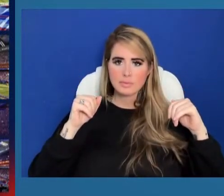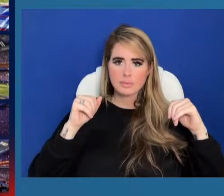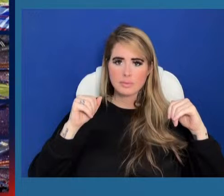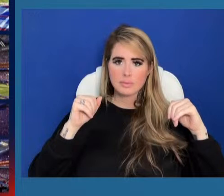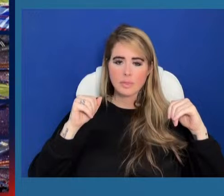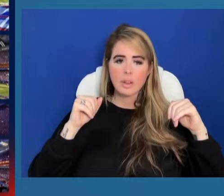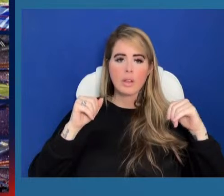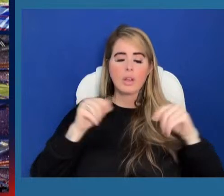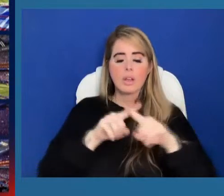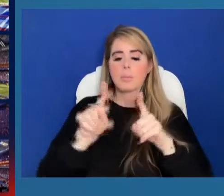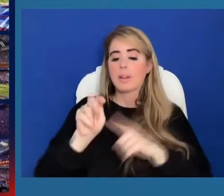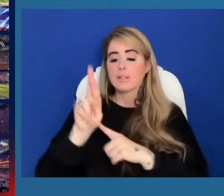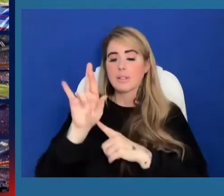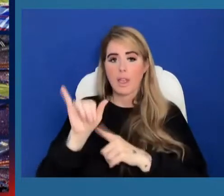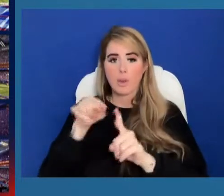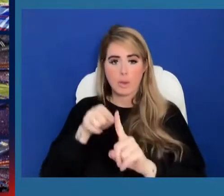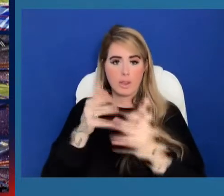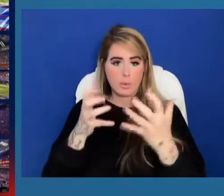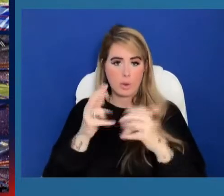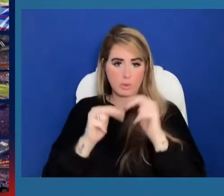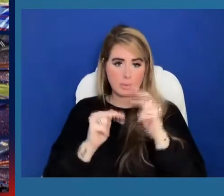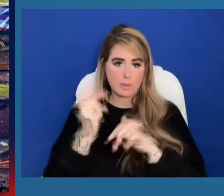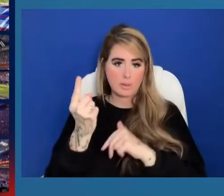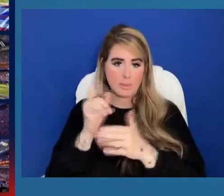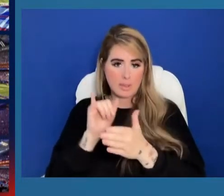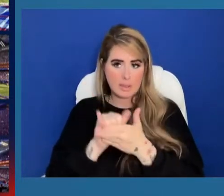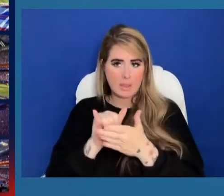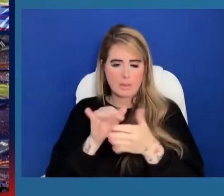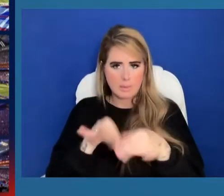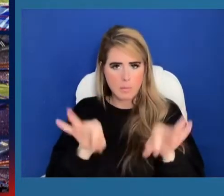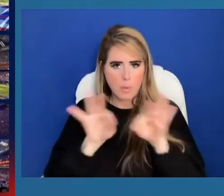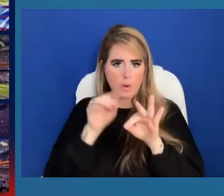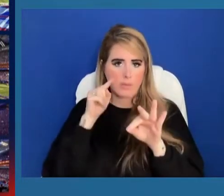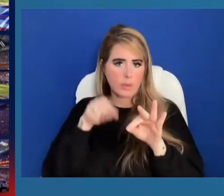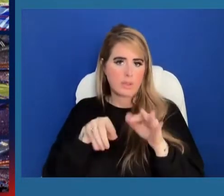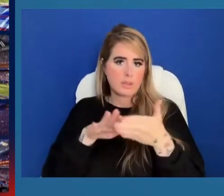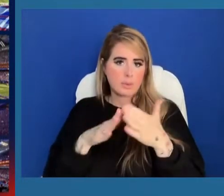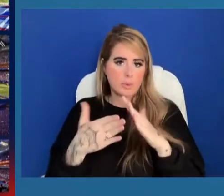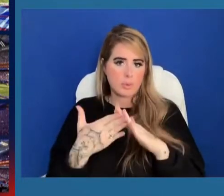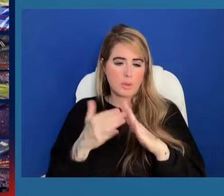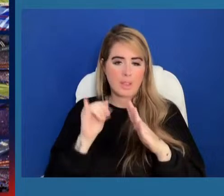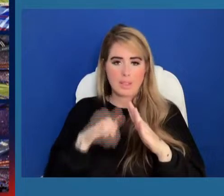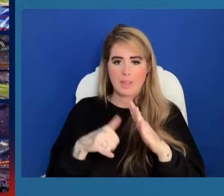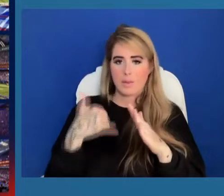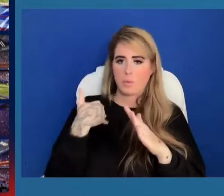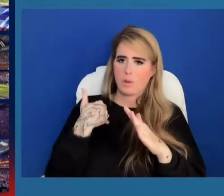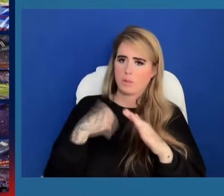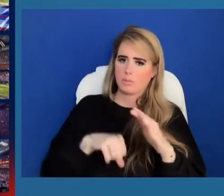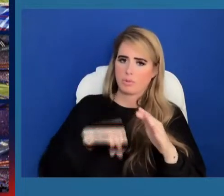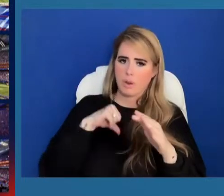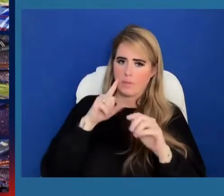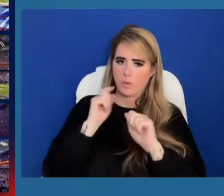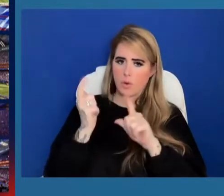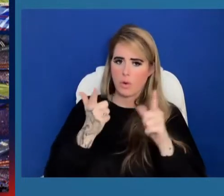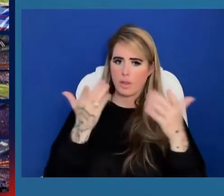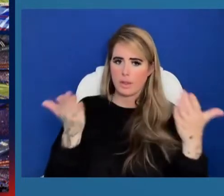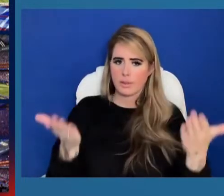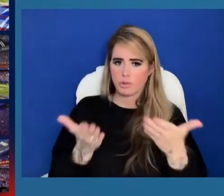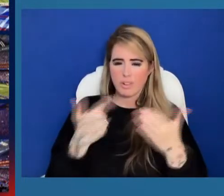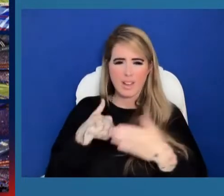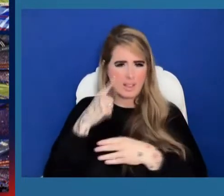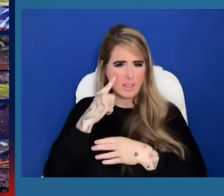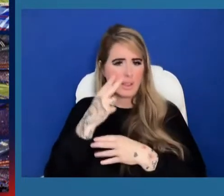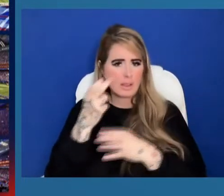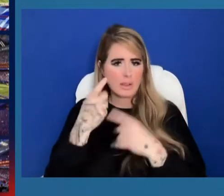But Terry wanted to build something that meant something to this community, that was a point of pride for everybody here, and I think he's achieving